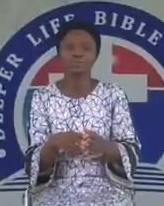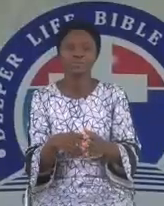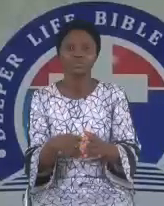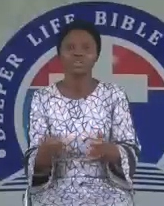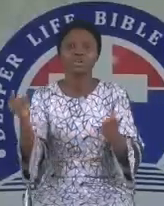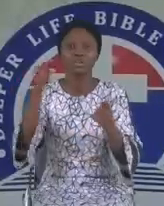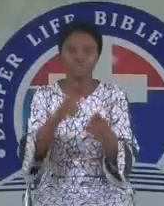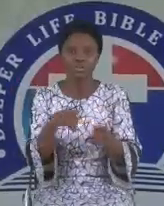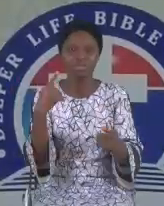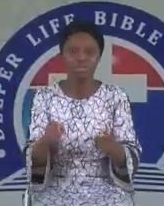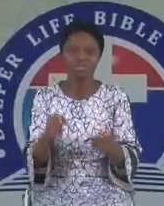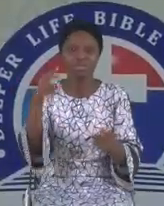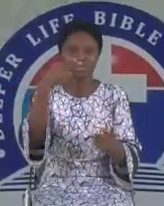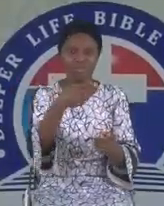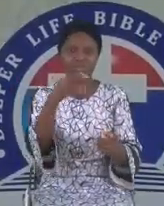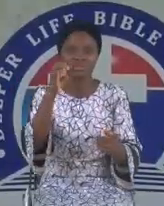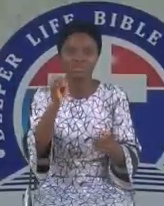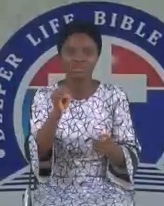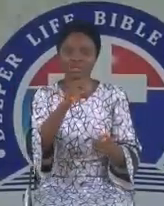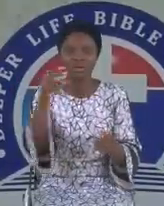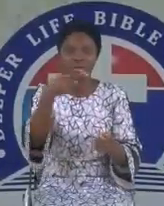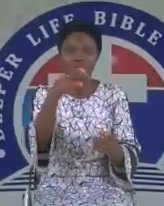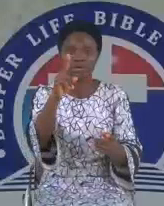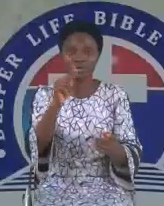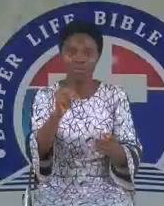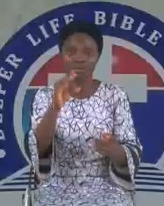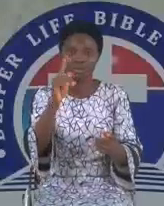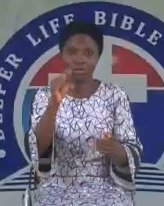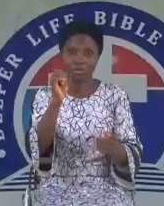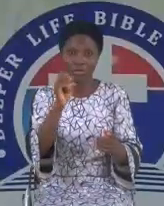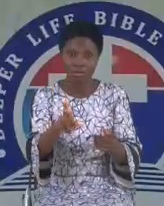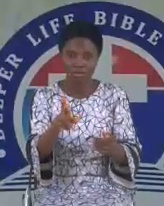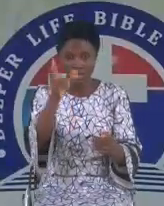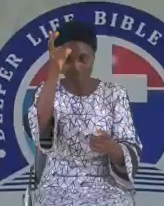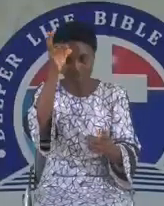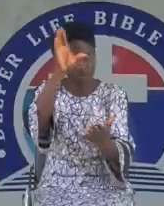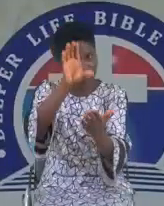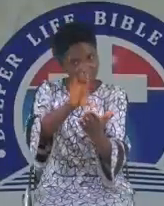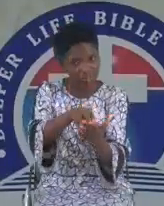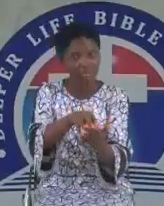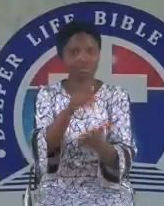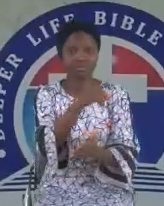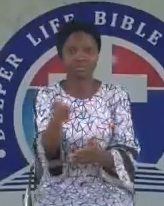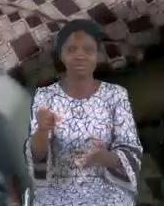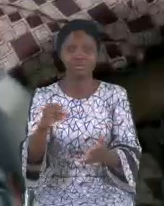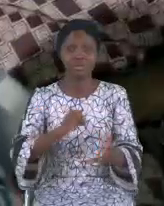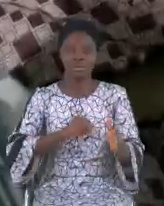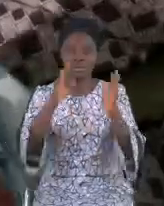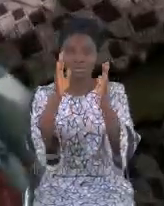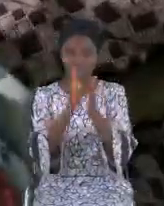the devil, will catch you. I have exposed the devil to you today. He will not catch you